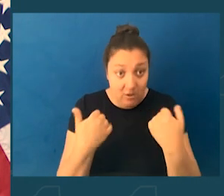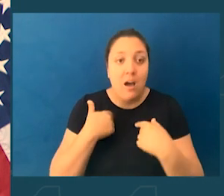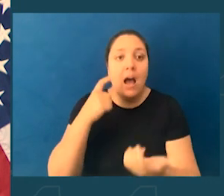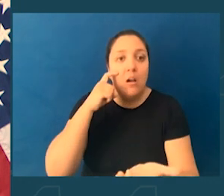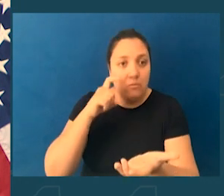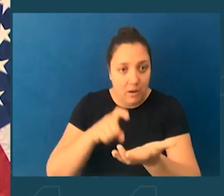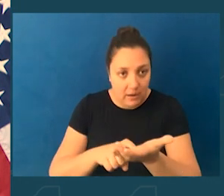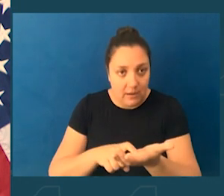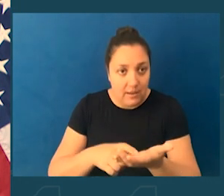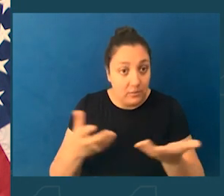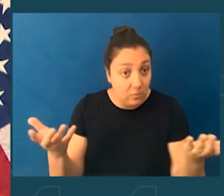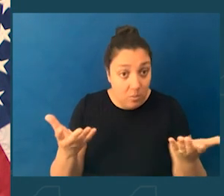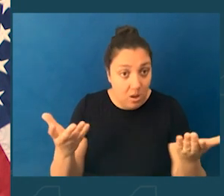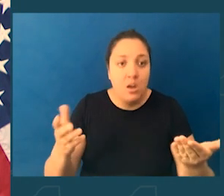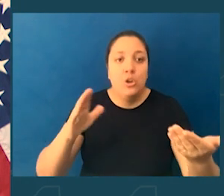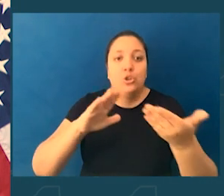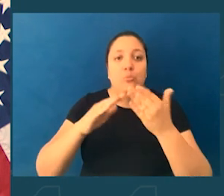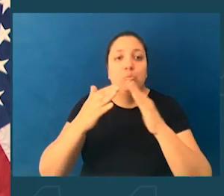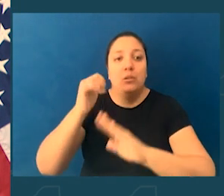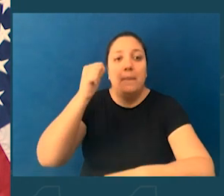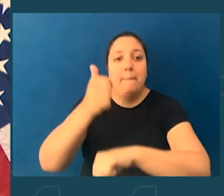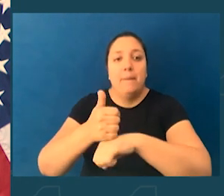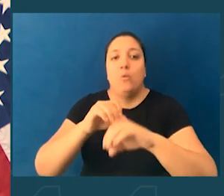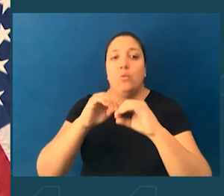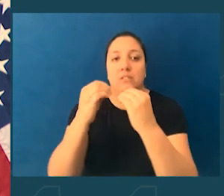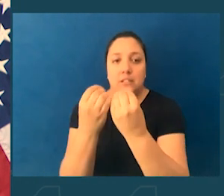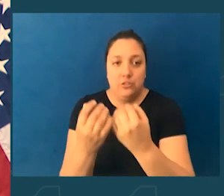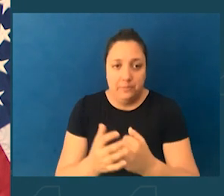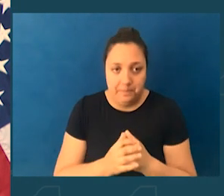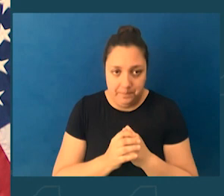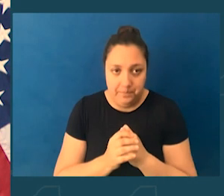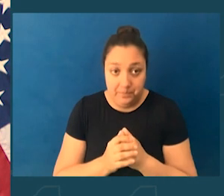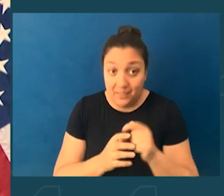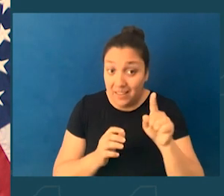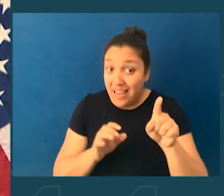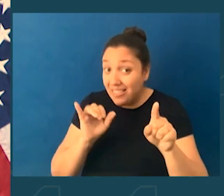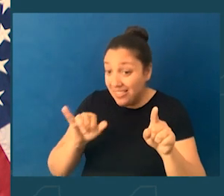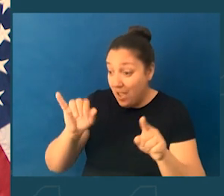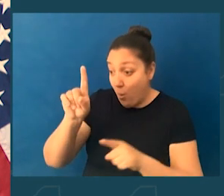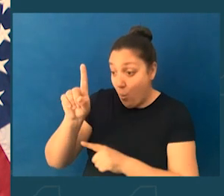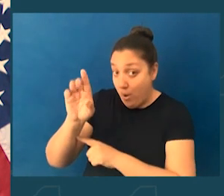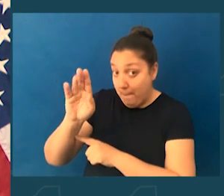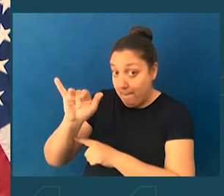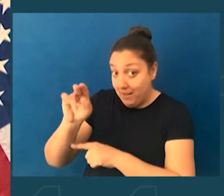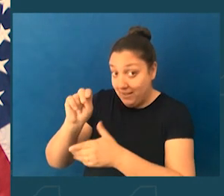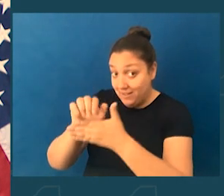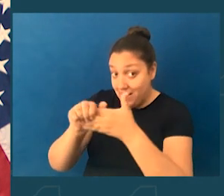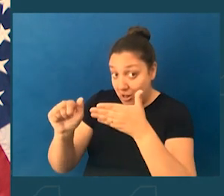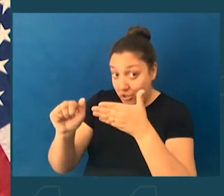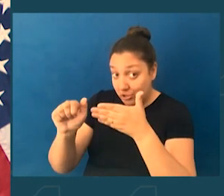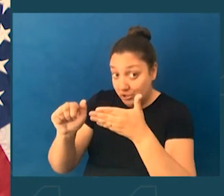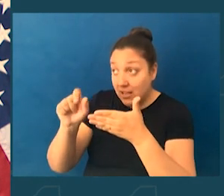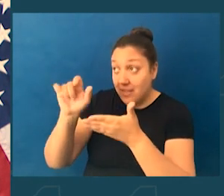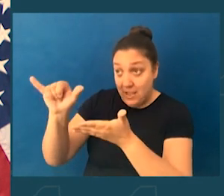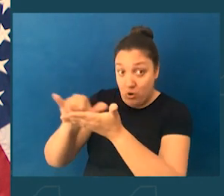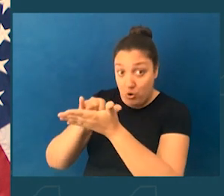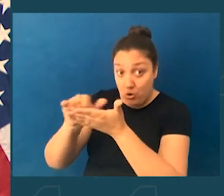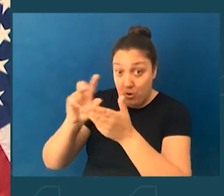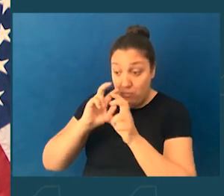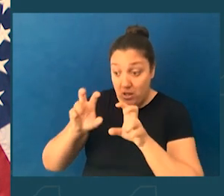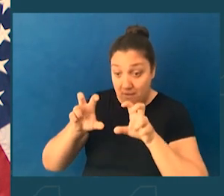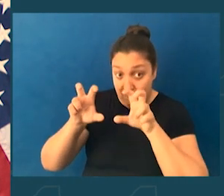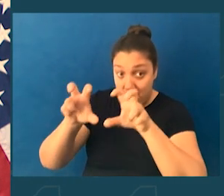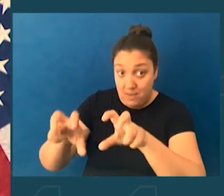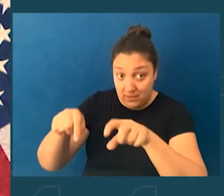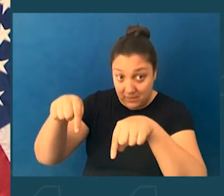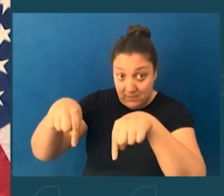community-based supports. The $1 billion that New York is investing into the mental health solutions